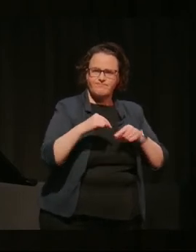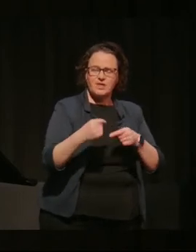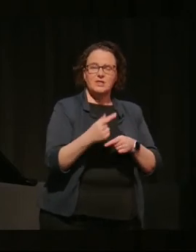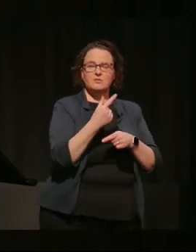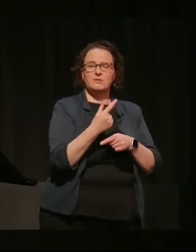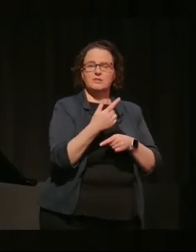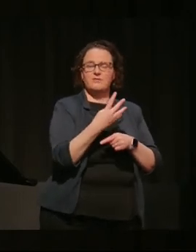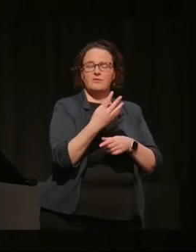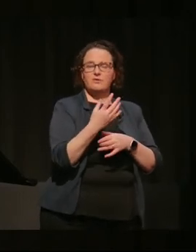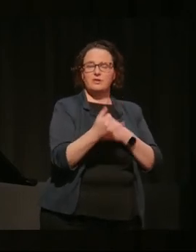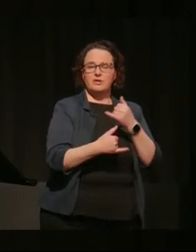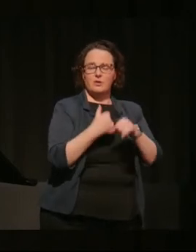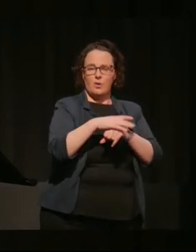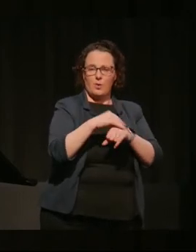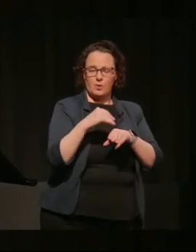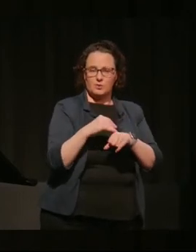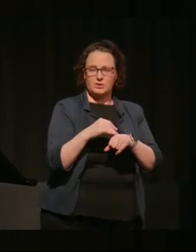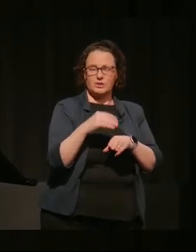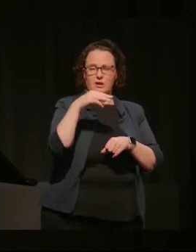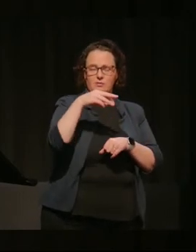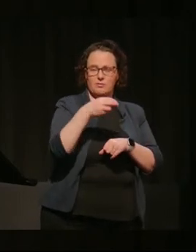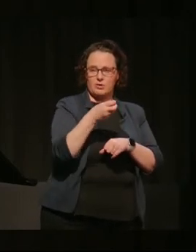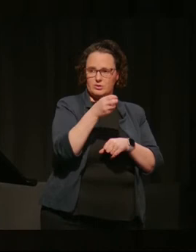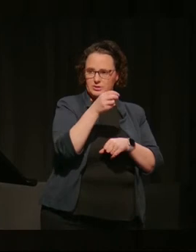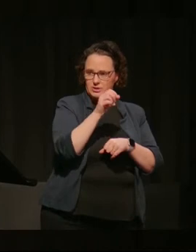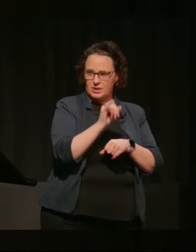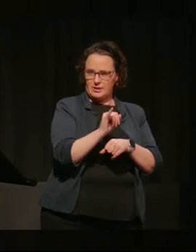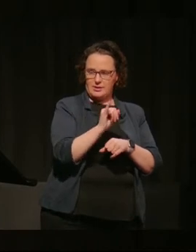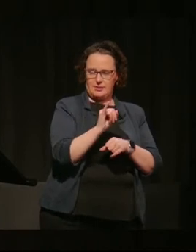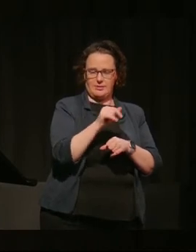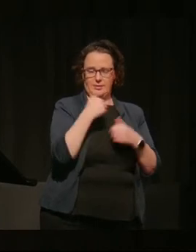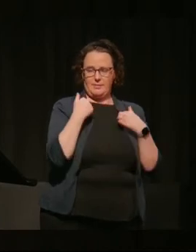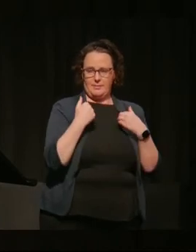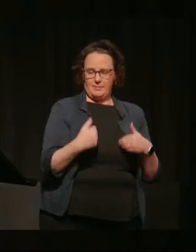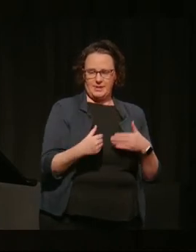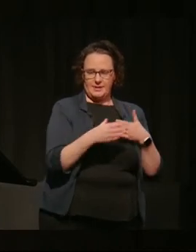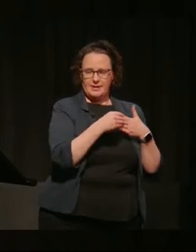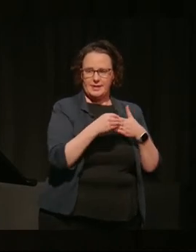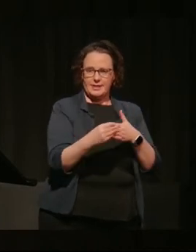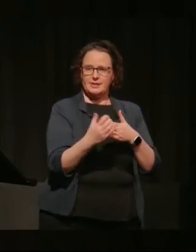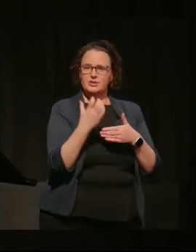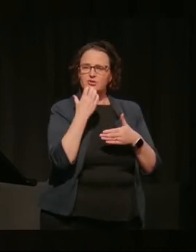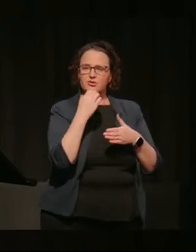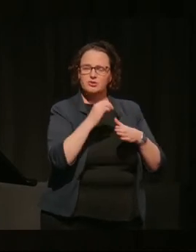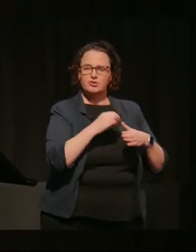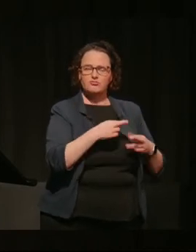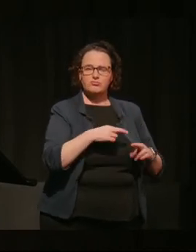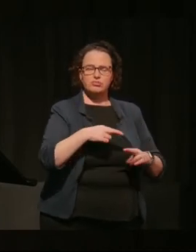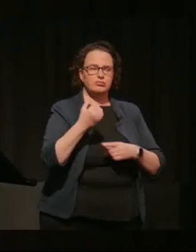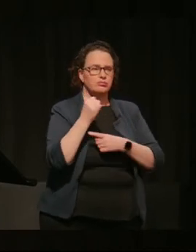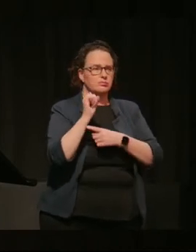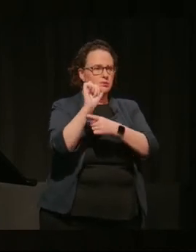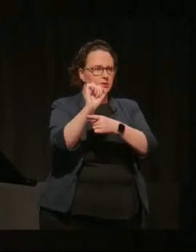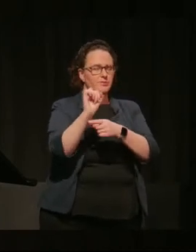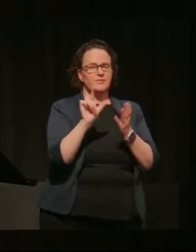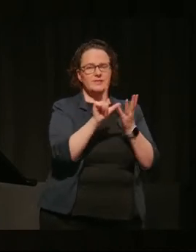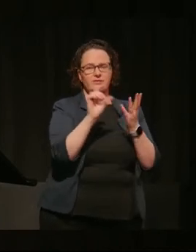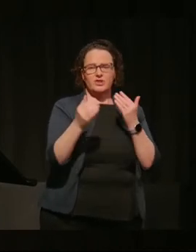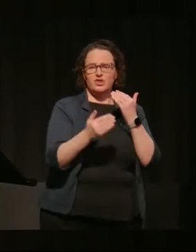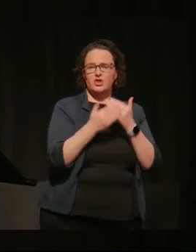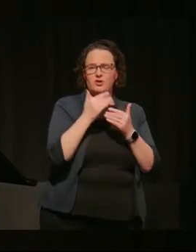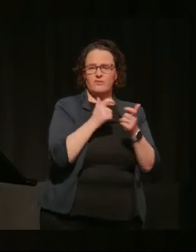24-year-old Mordechai Anielowicz led the Jewish insurgents of about 700 young